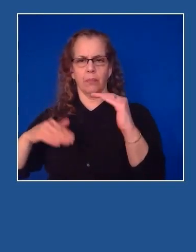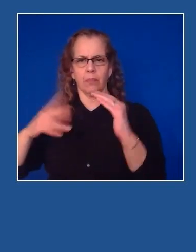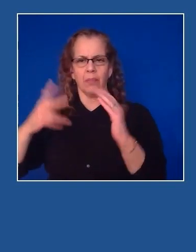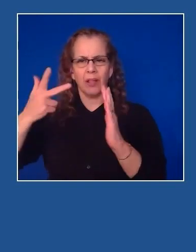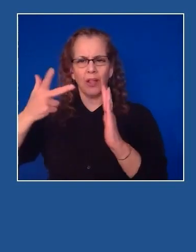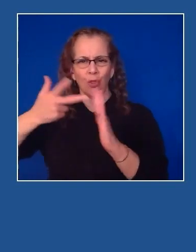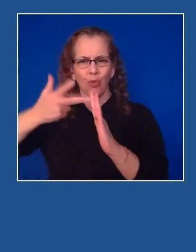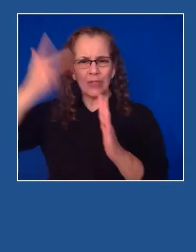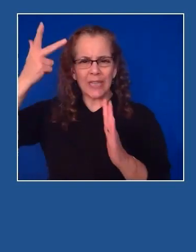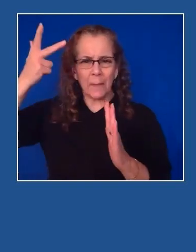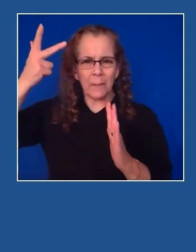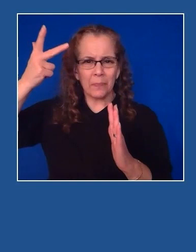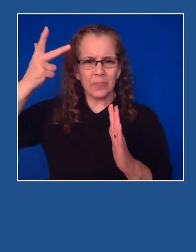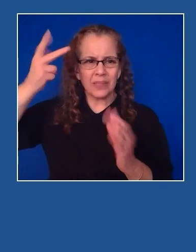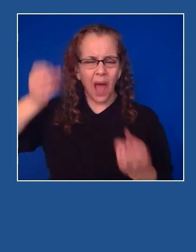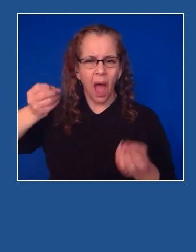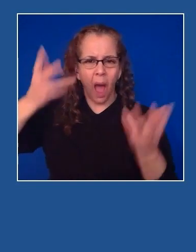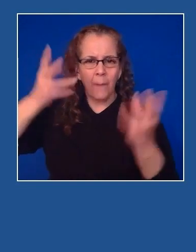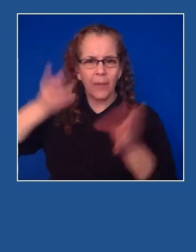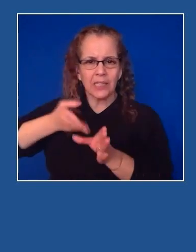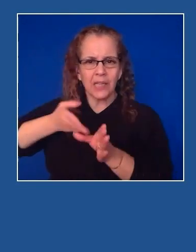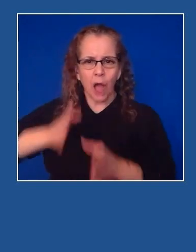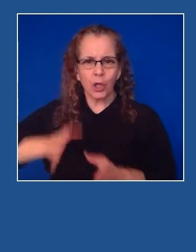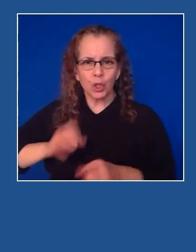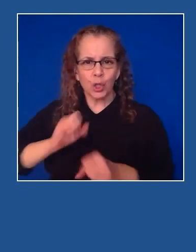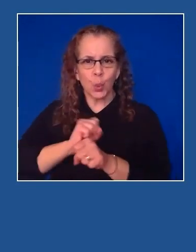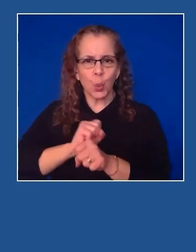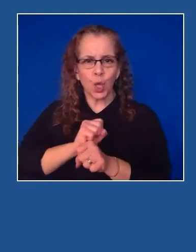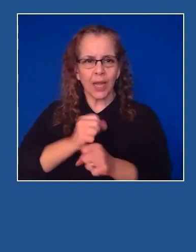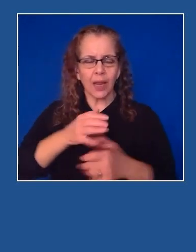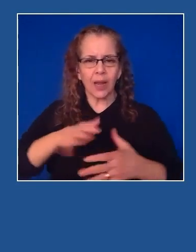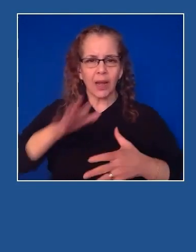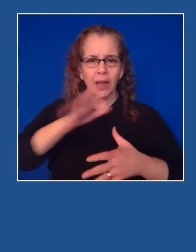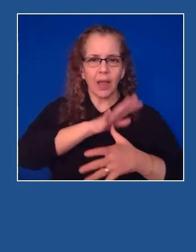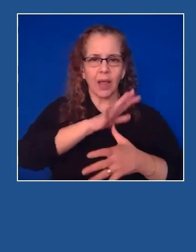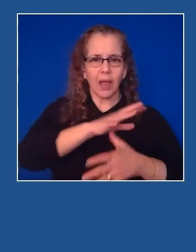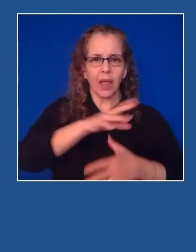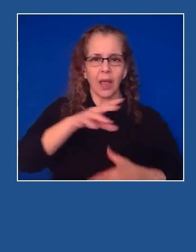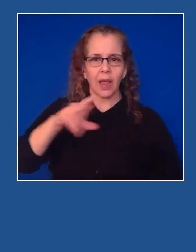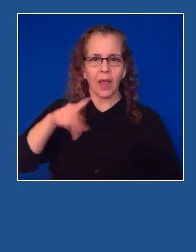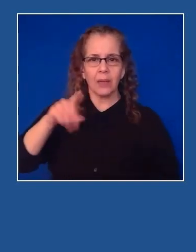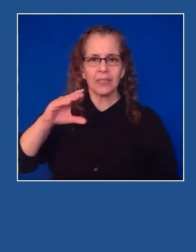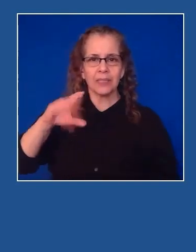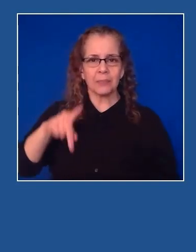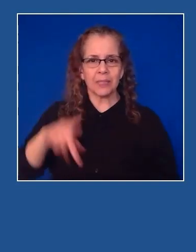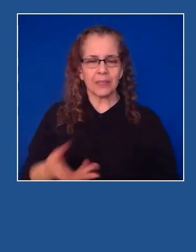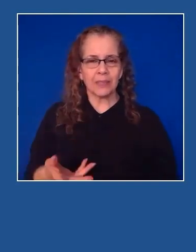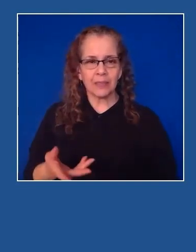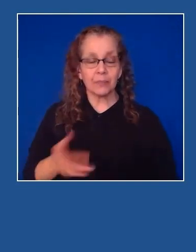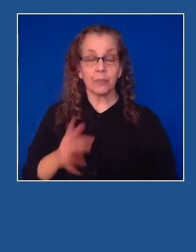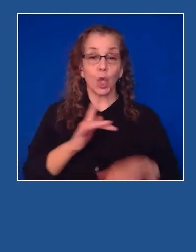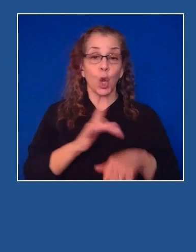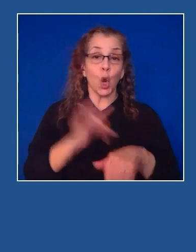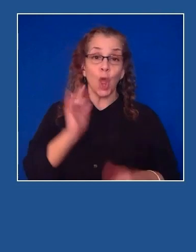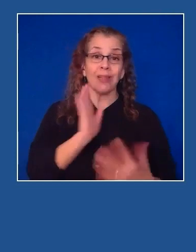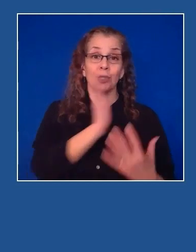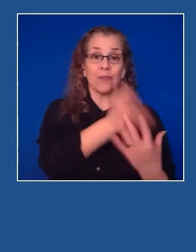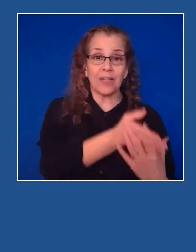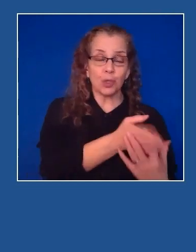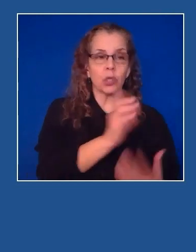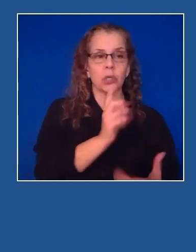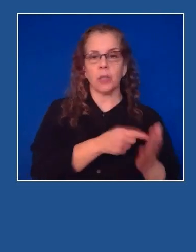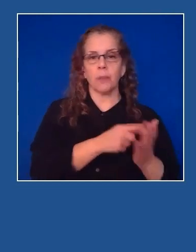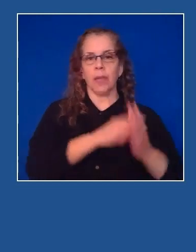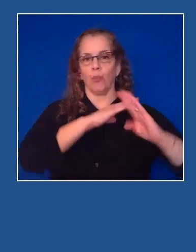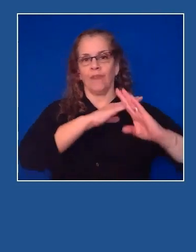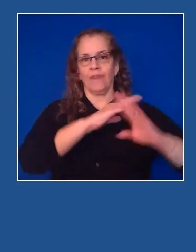psychiatrists, mostly psychologists, working in primary care settings, early intervention, sometimes even prevention. We have that